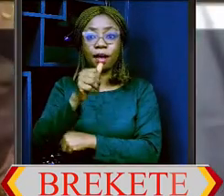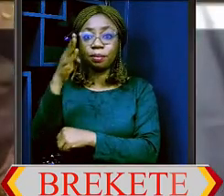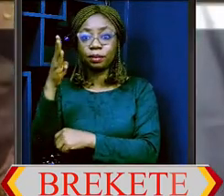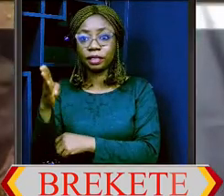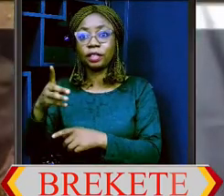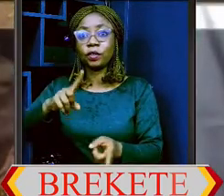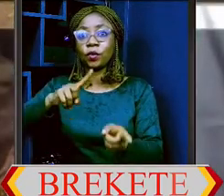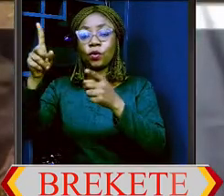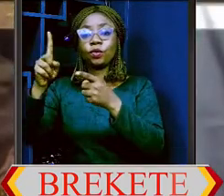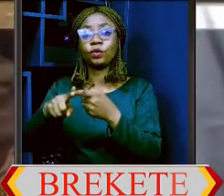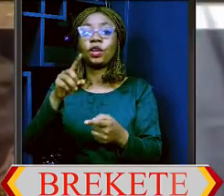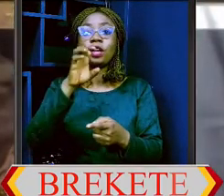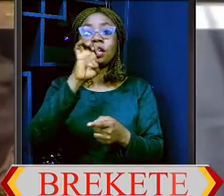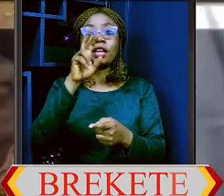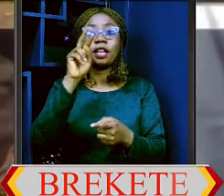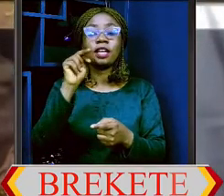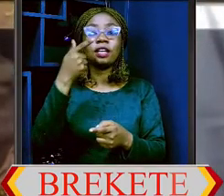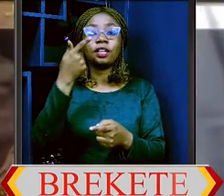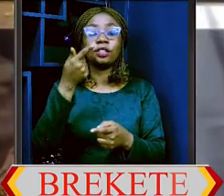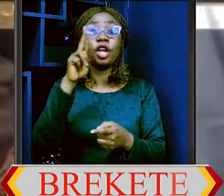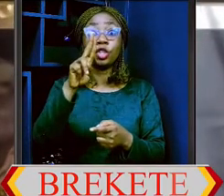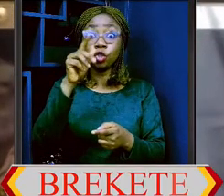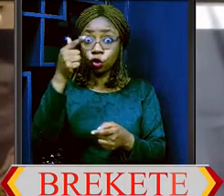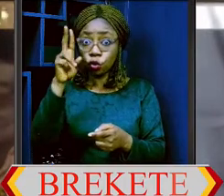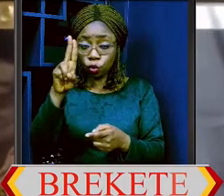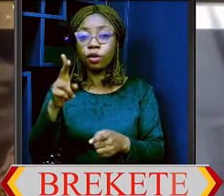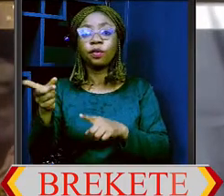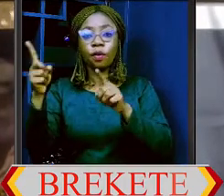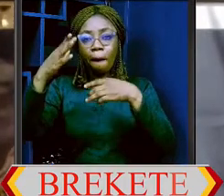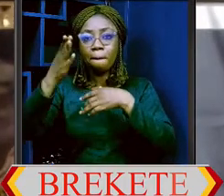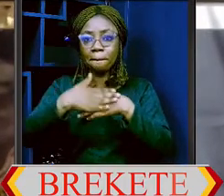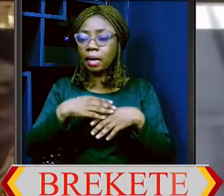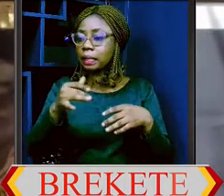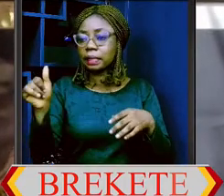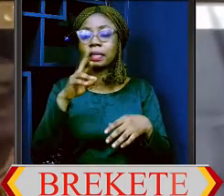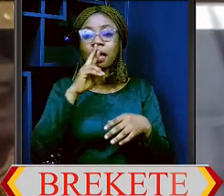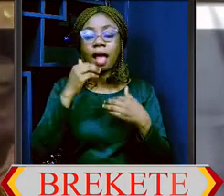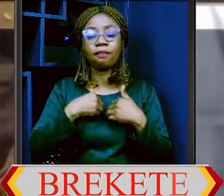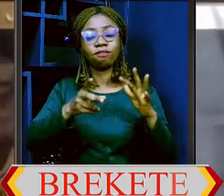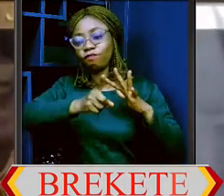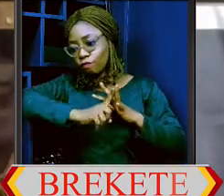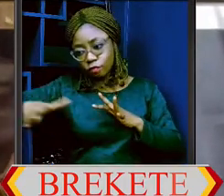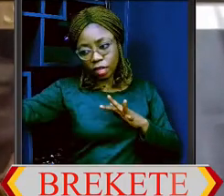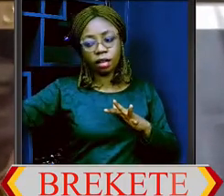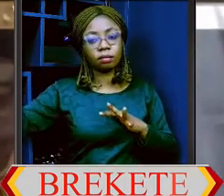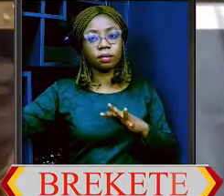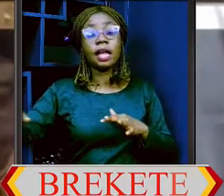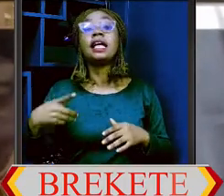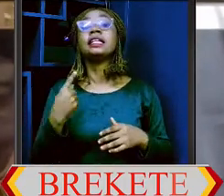they go yes sir he come back as sacked IG yes sir okay continue so the matter took us before